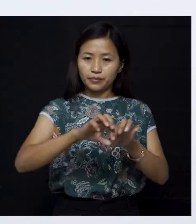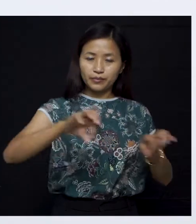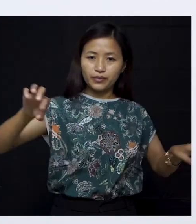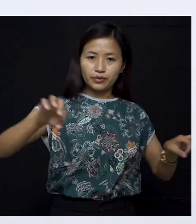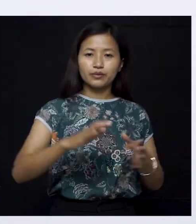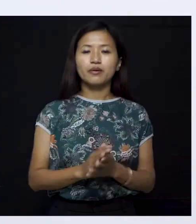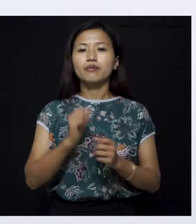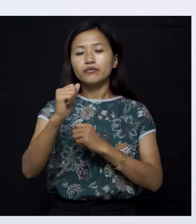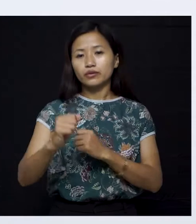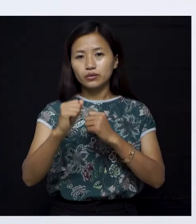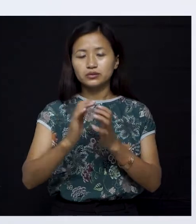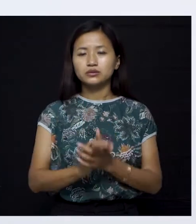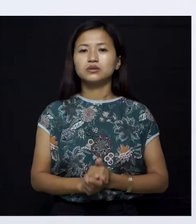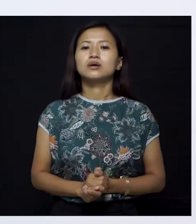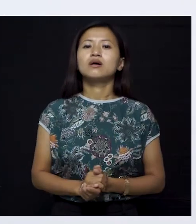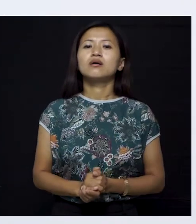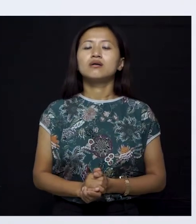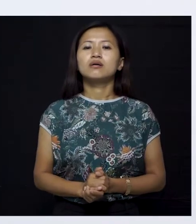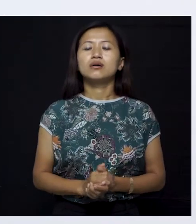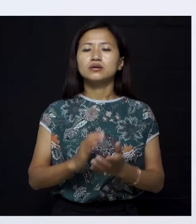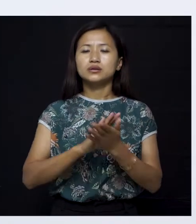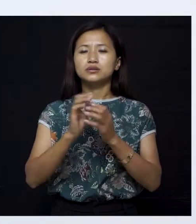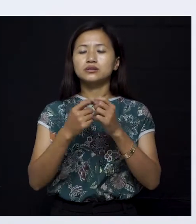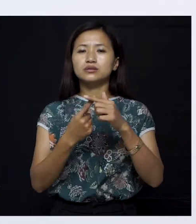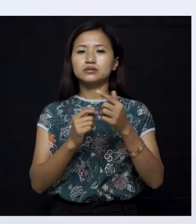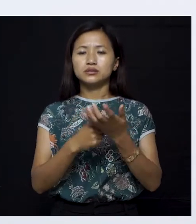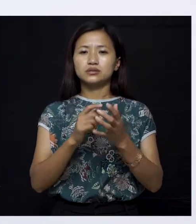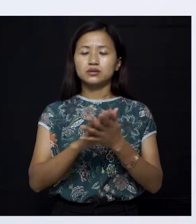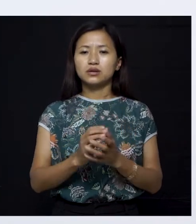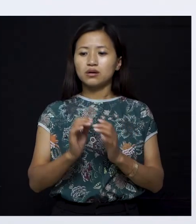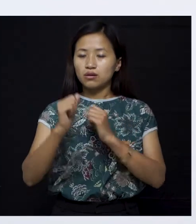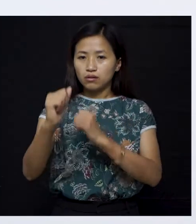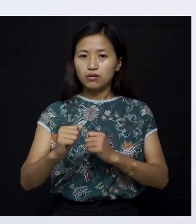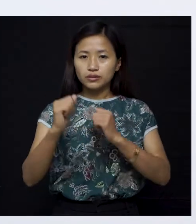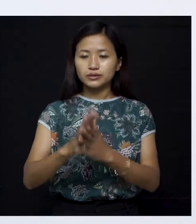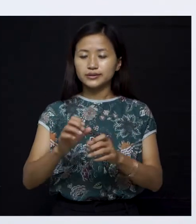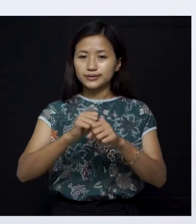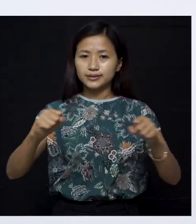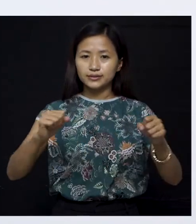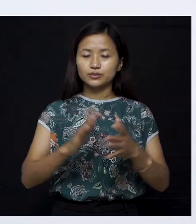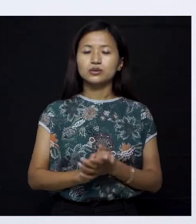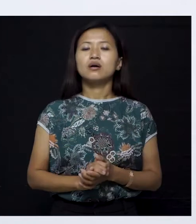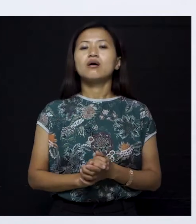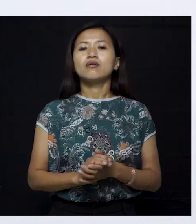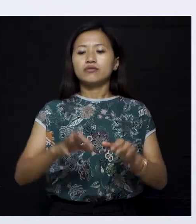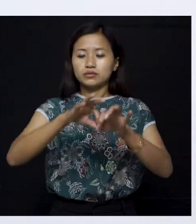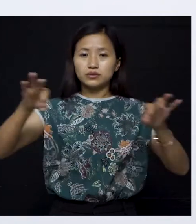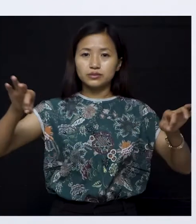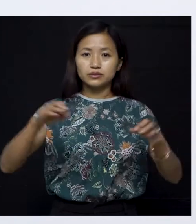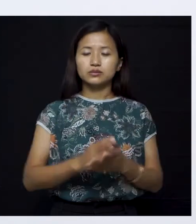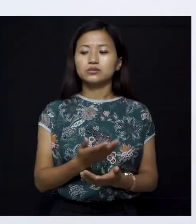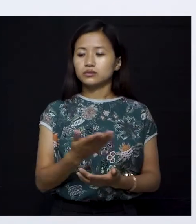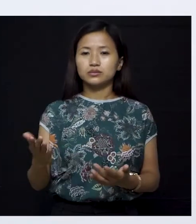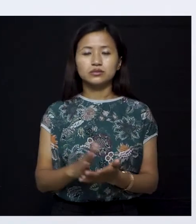needs to make a halter for the horse. You know what is halter, right? You see that a horse head and mouth are tied with some kind of ropes. Those are called